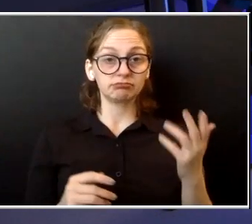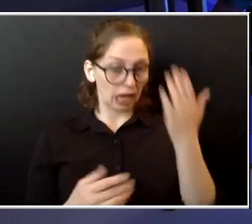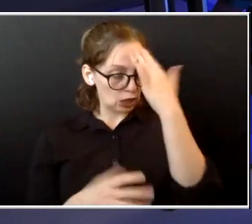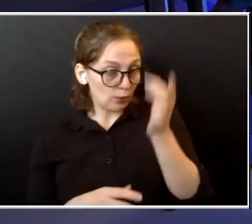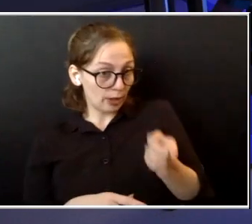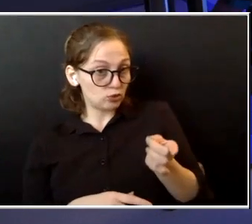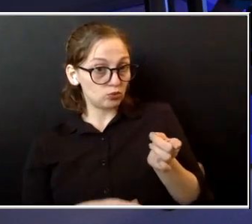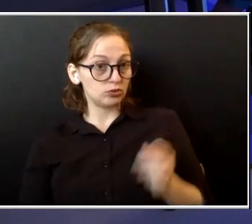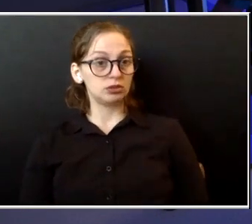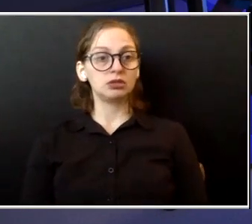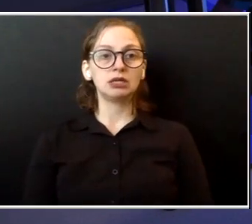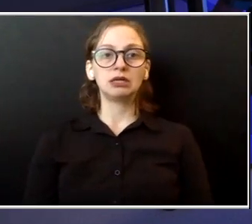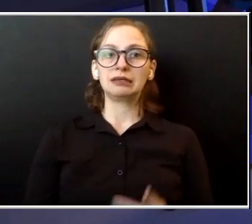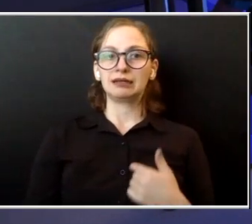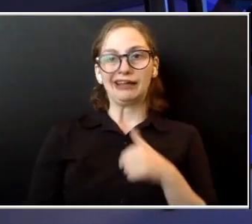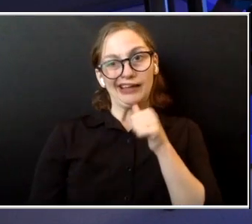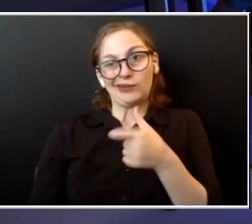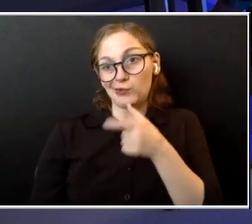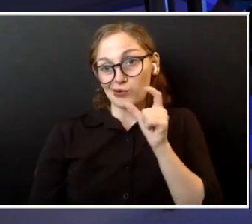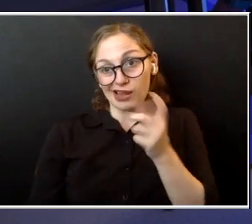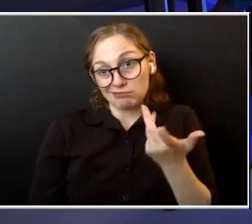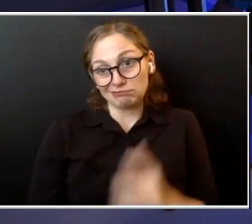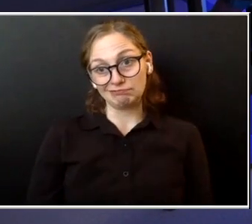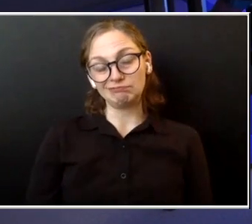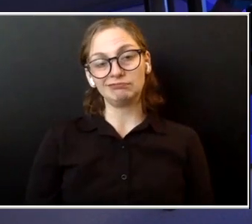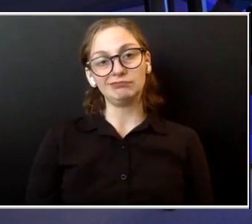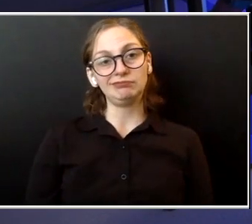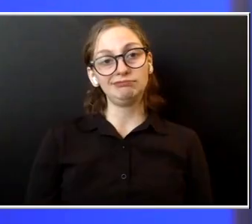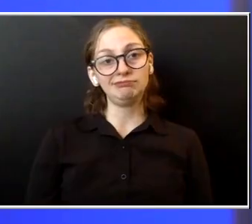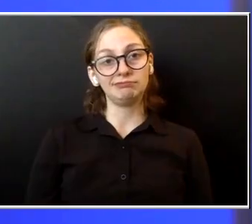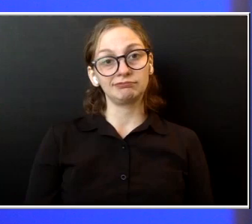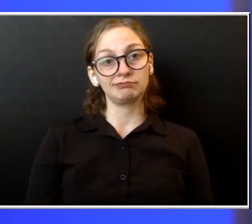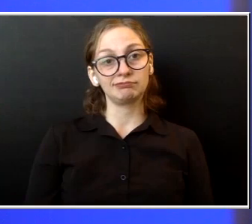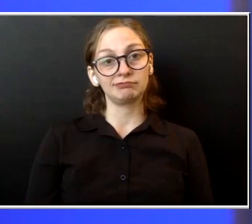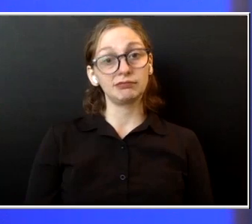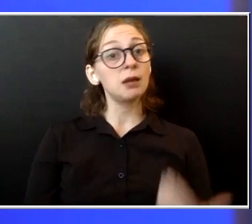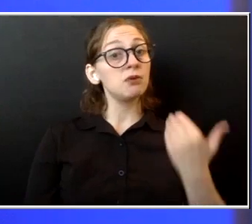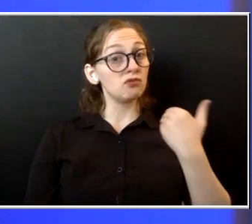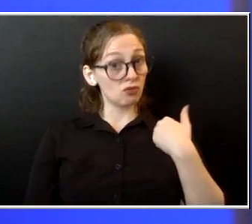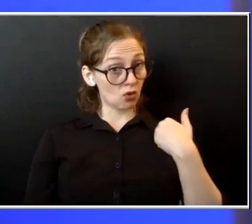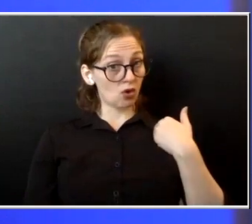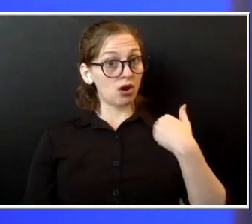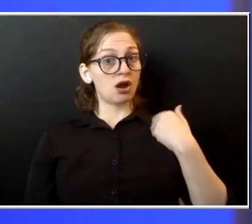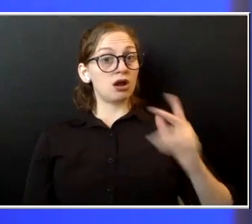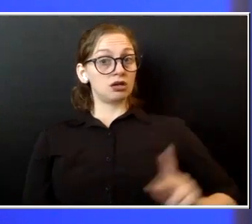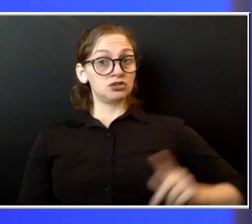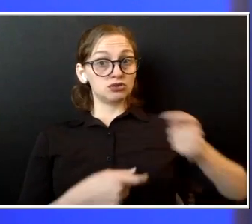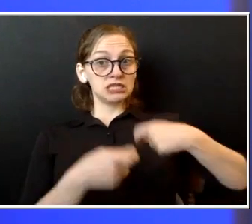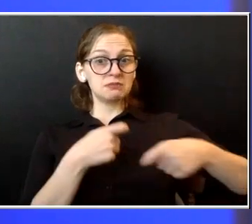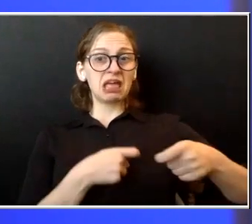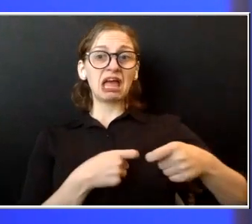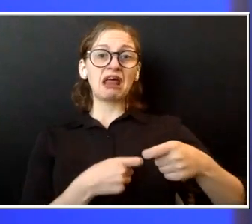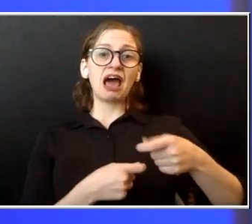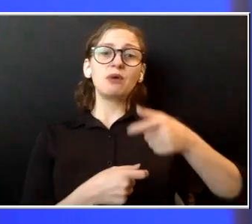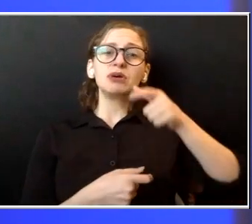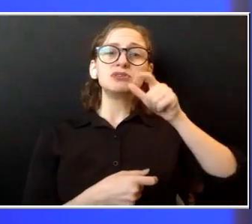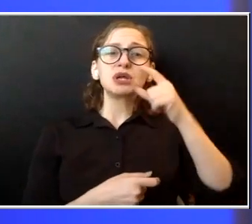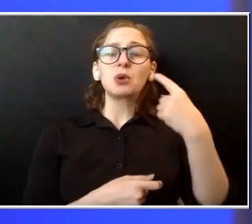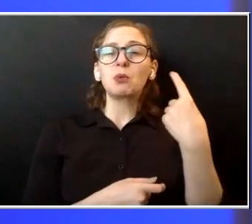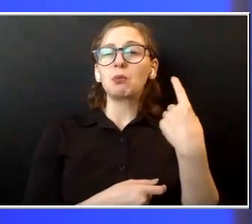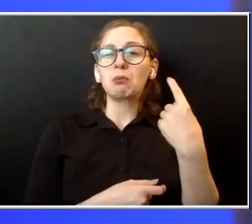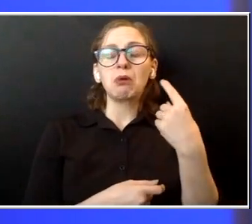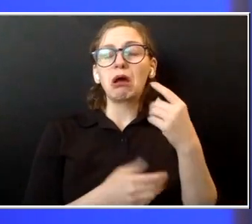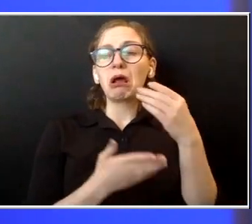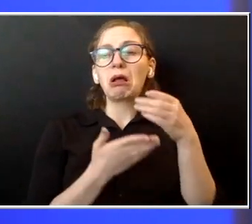don't drink alcohol. Before my transplant, I had a glass of wine maybe 4 times a year.